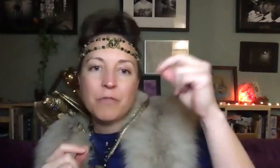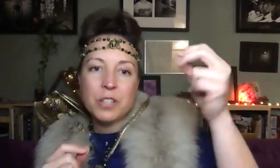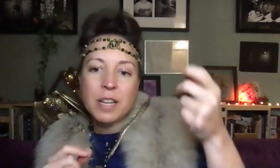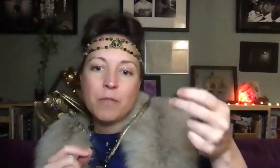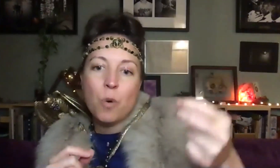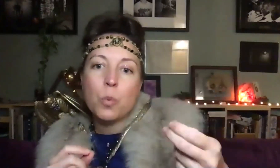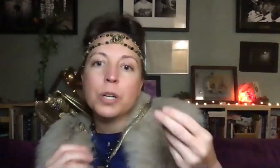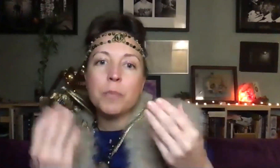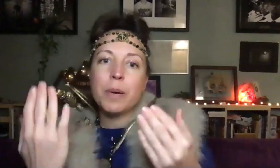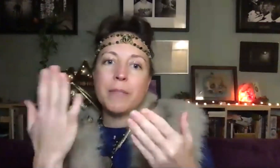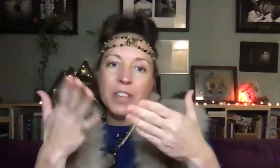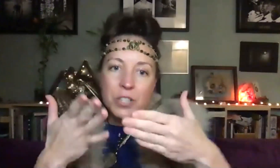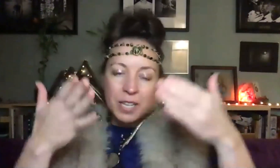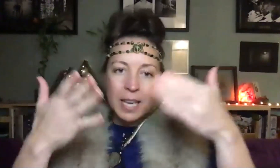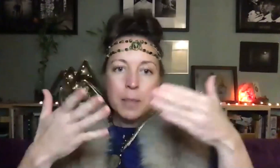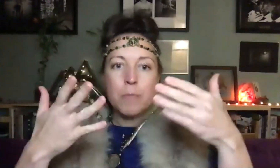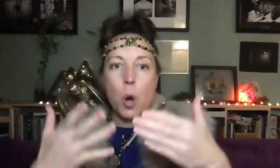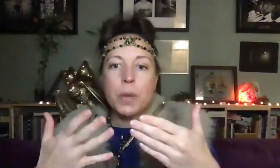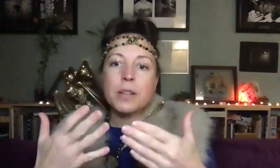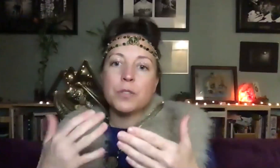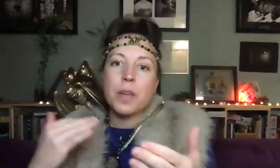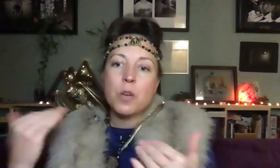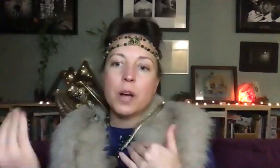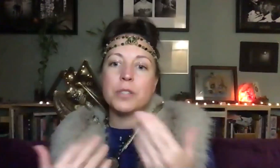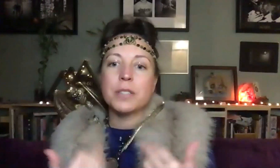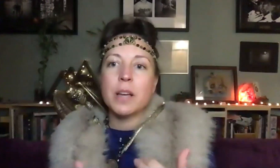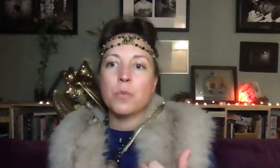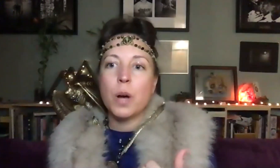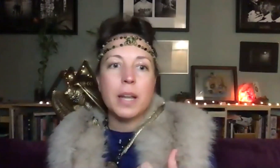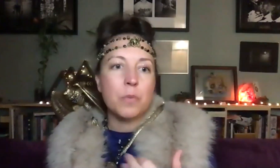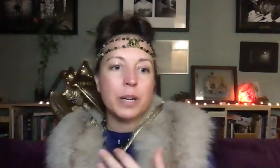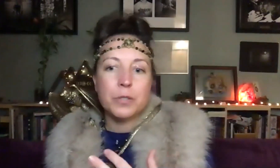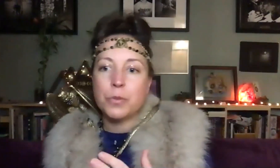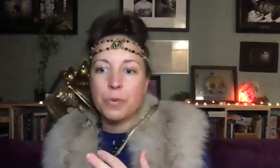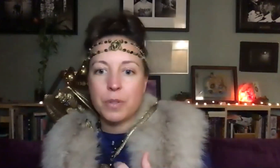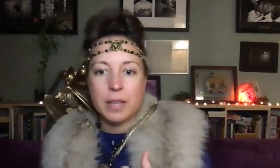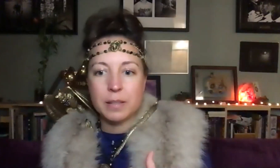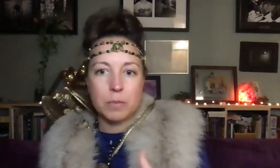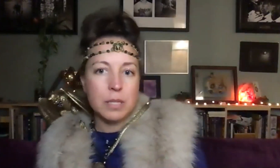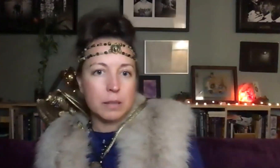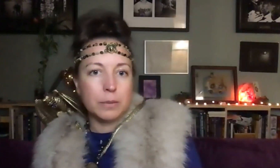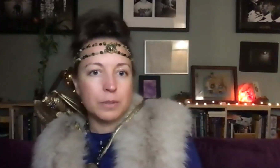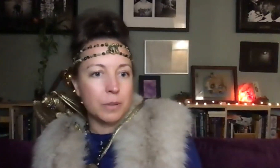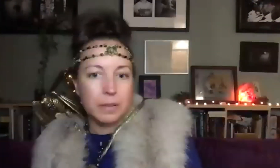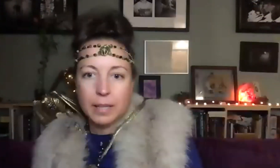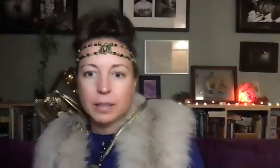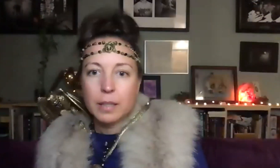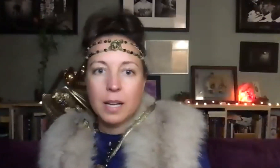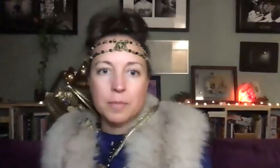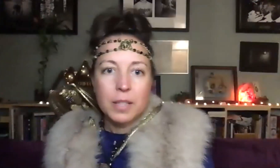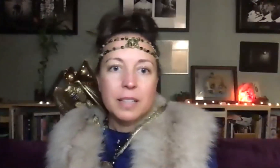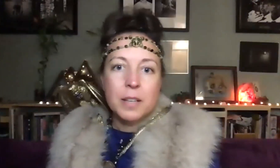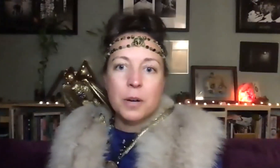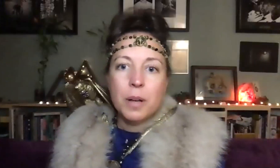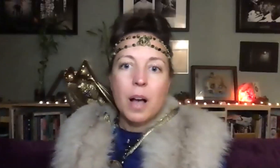not envisioning forward, but visioning in the moment so that you understand what and where truth is. Did we just lose